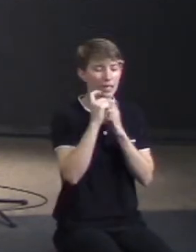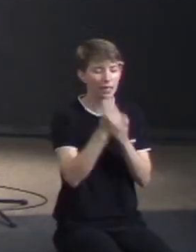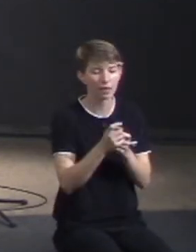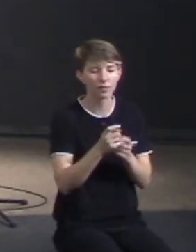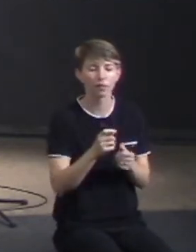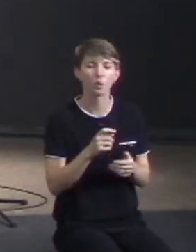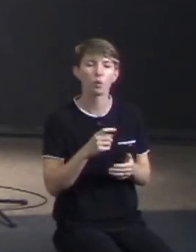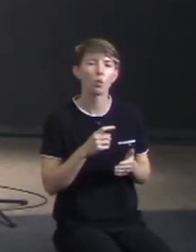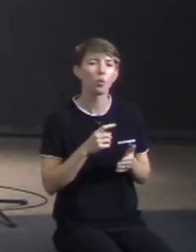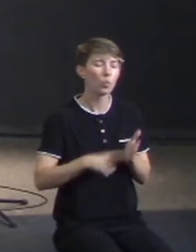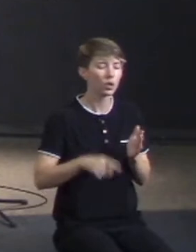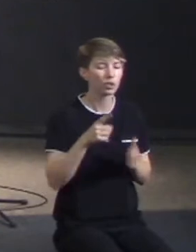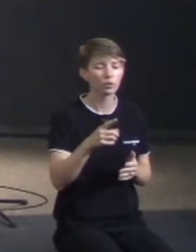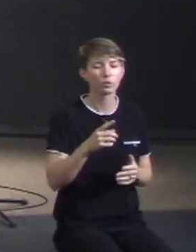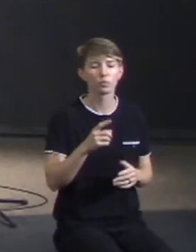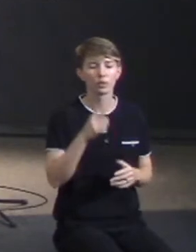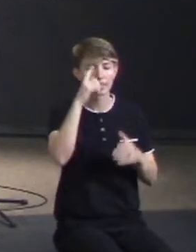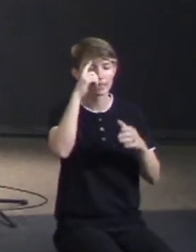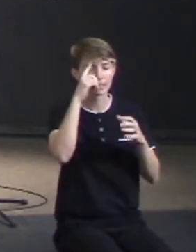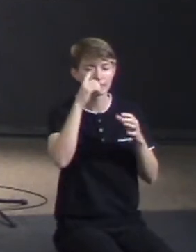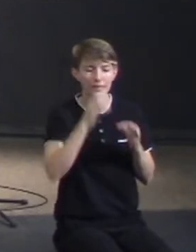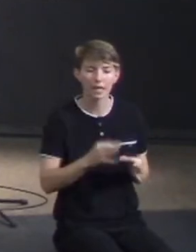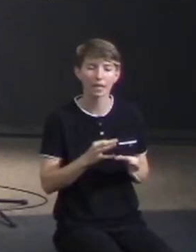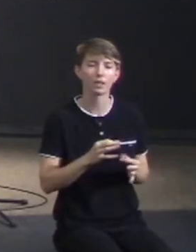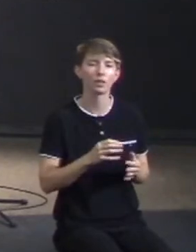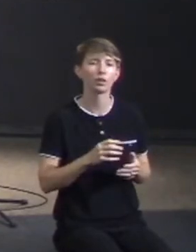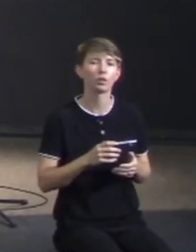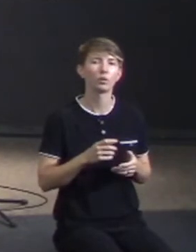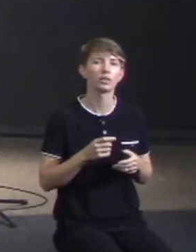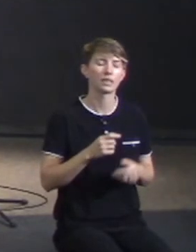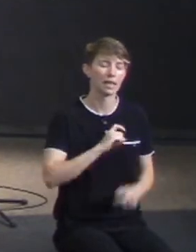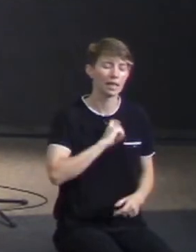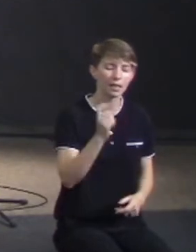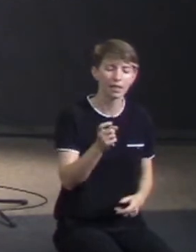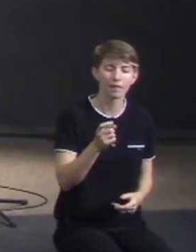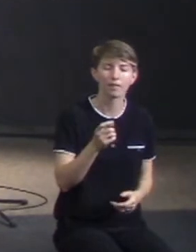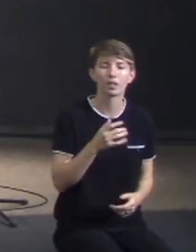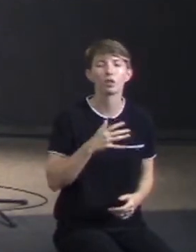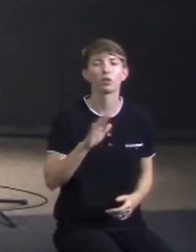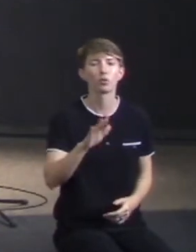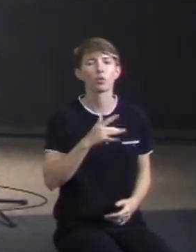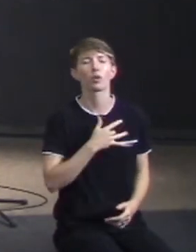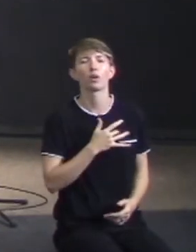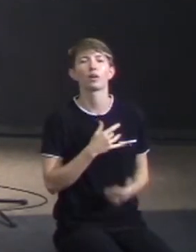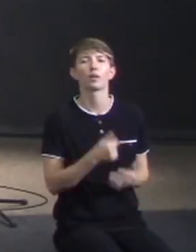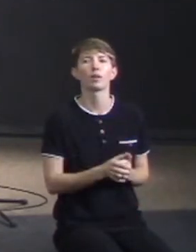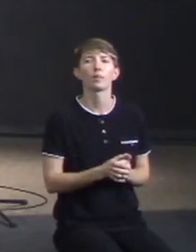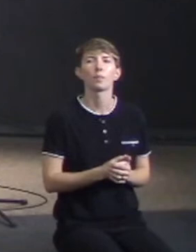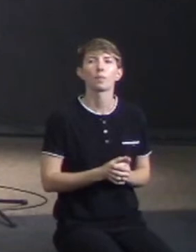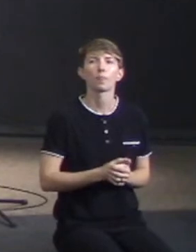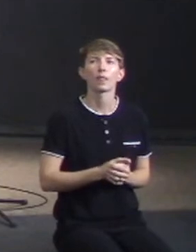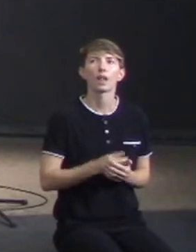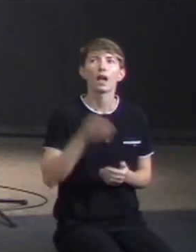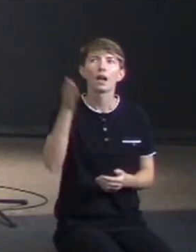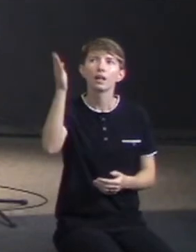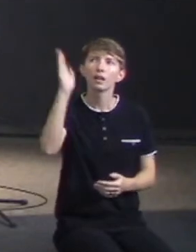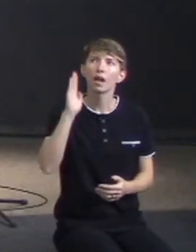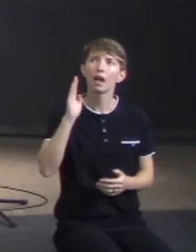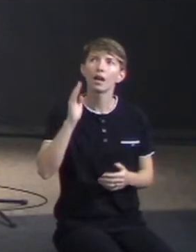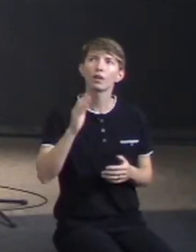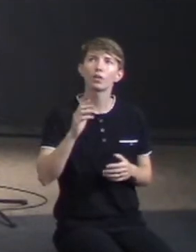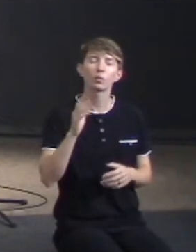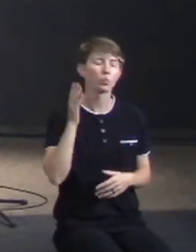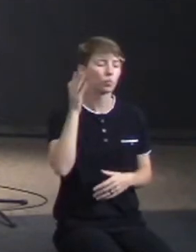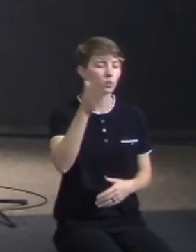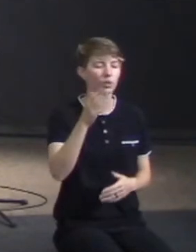not reluctantly. We're under compulsion, for God loves a cheerful giver. And God is able to bless you